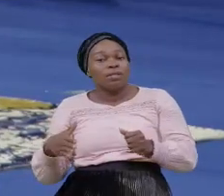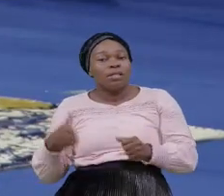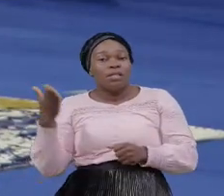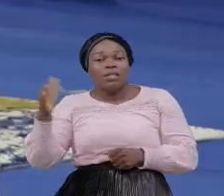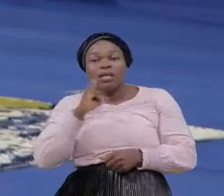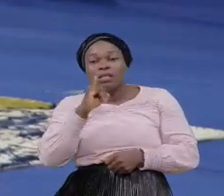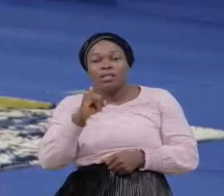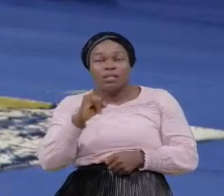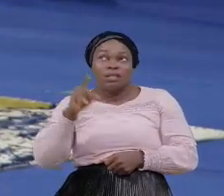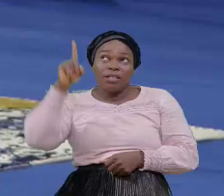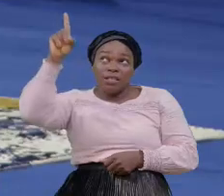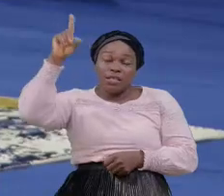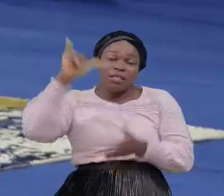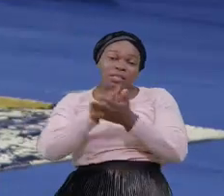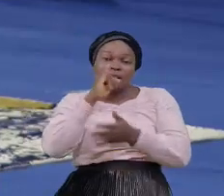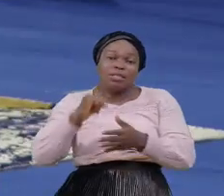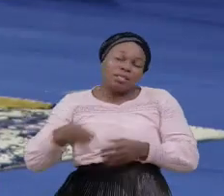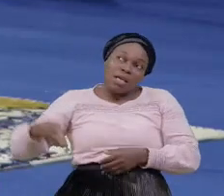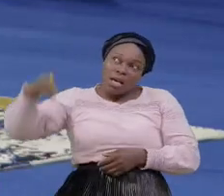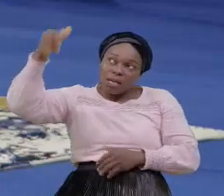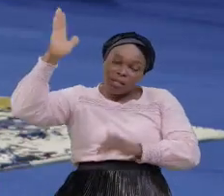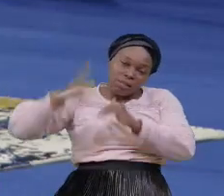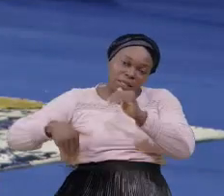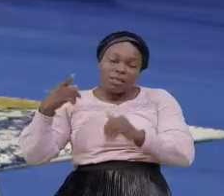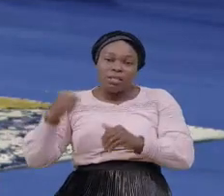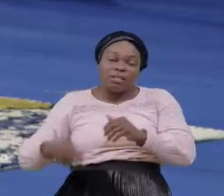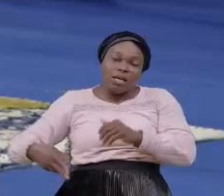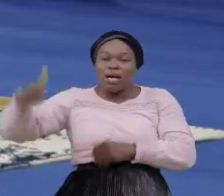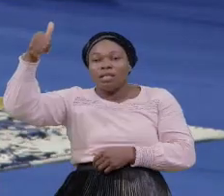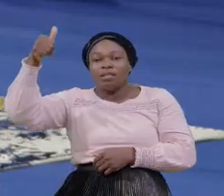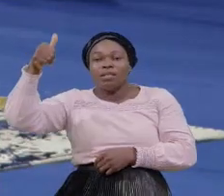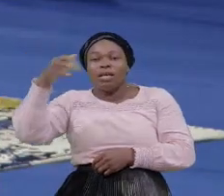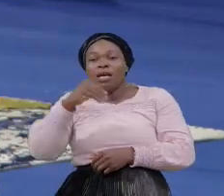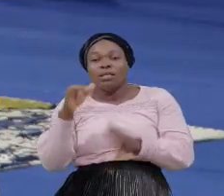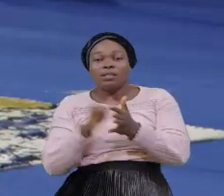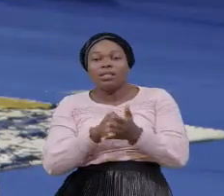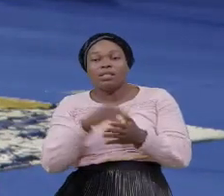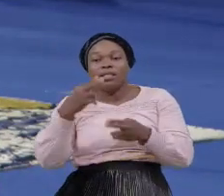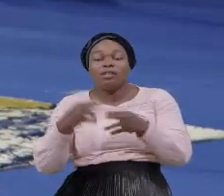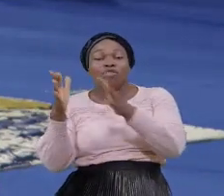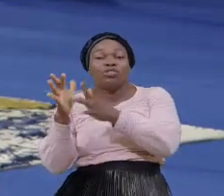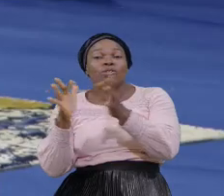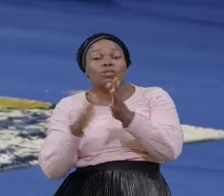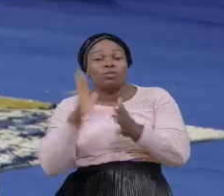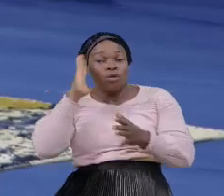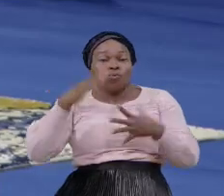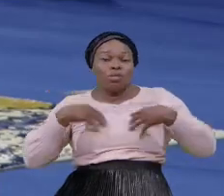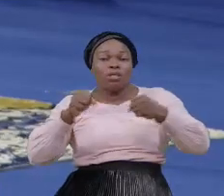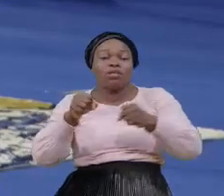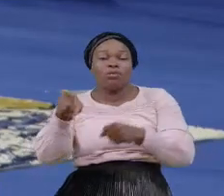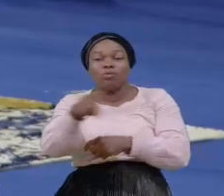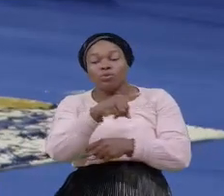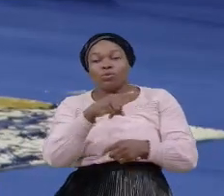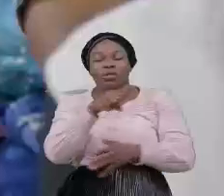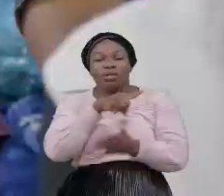higher than the highest. His name, Jesus. He will heal you tonight. He will